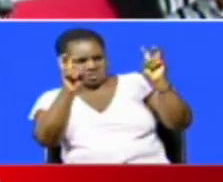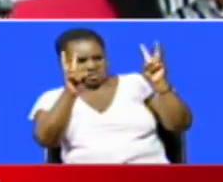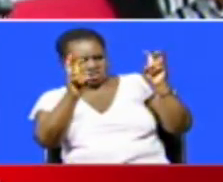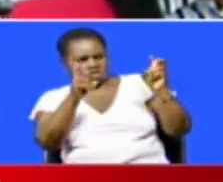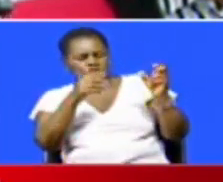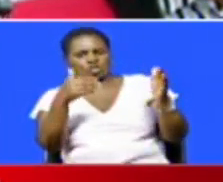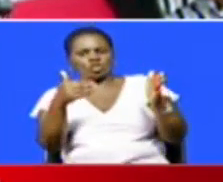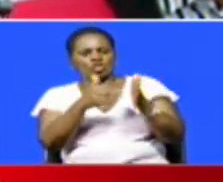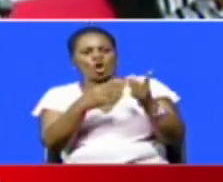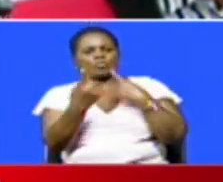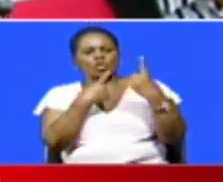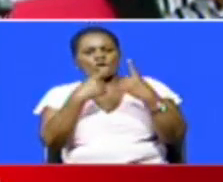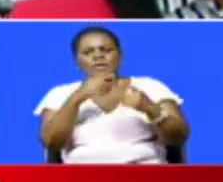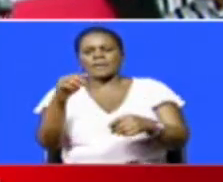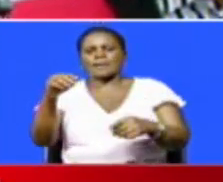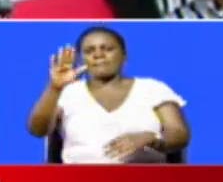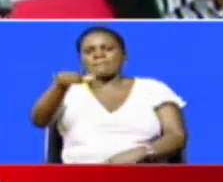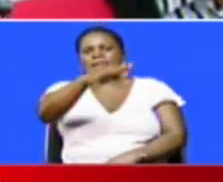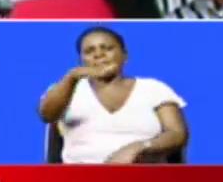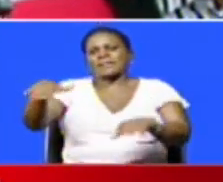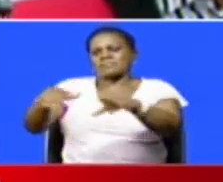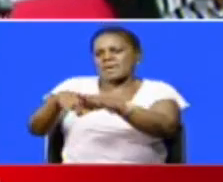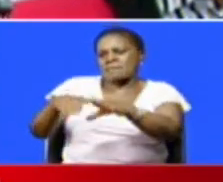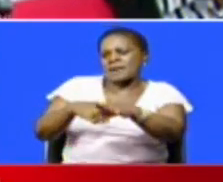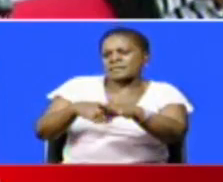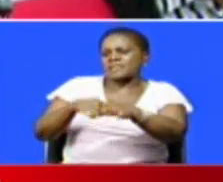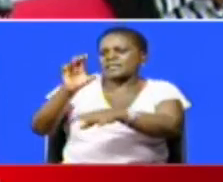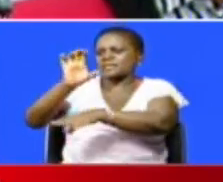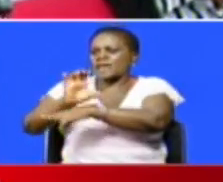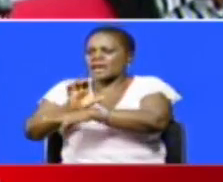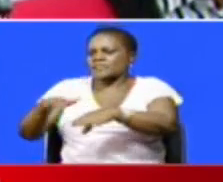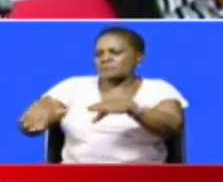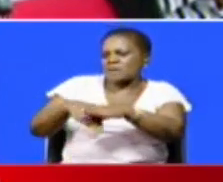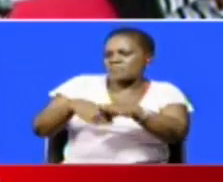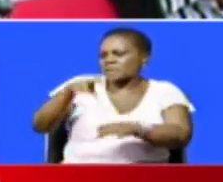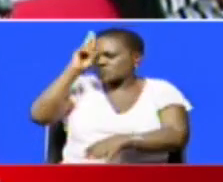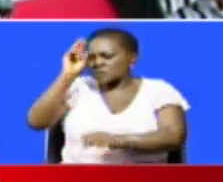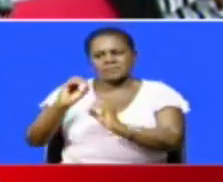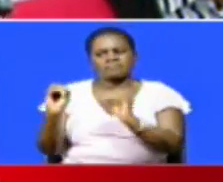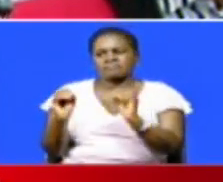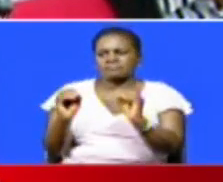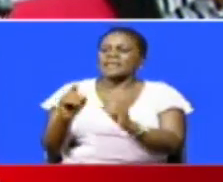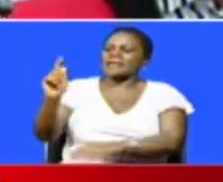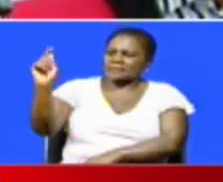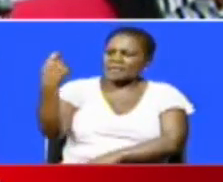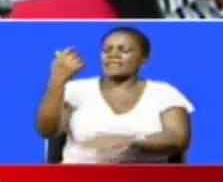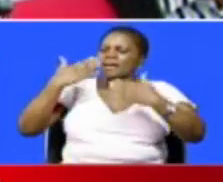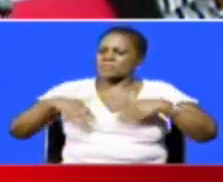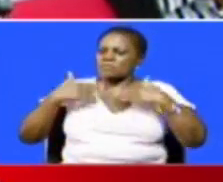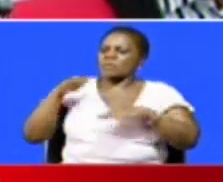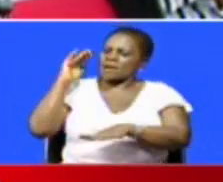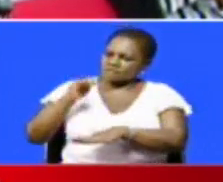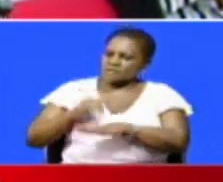stop talking about parliamentarians, the clergy, the judges, the police. Let's talk about Kenyans getting